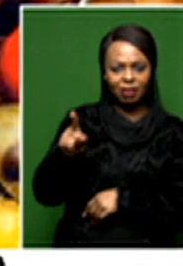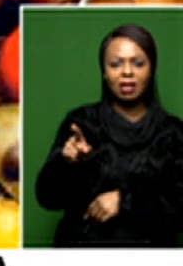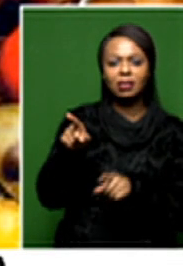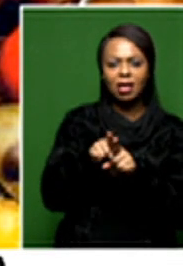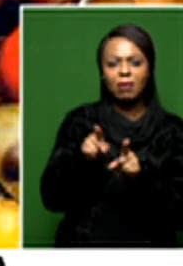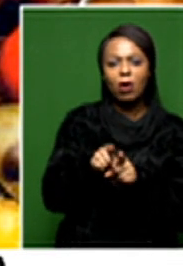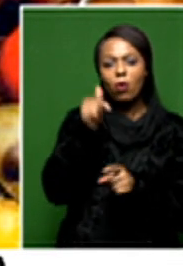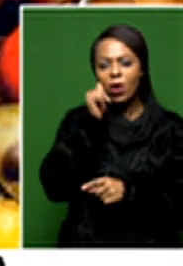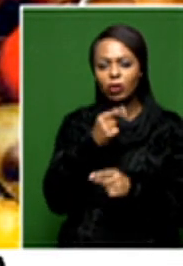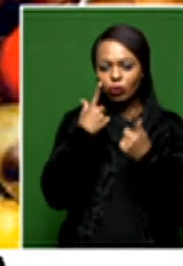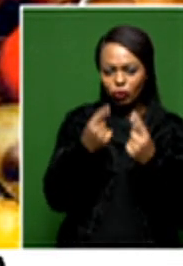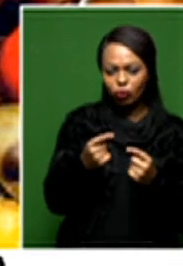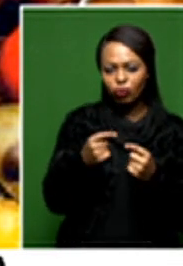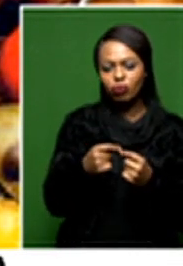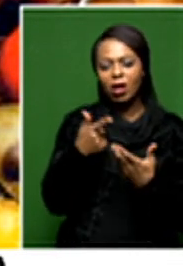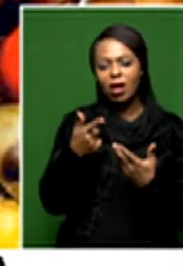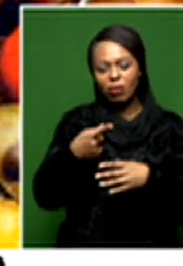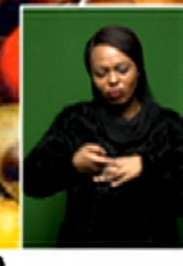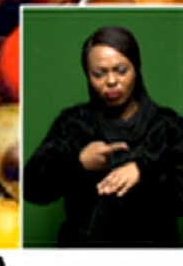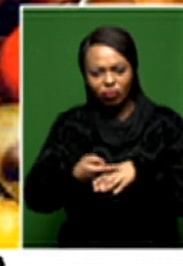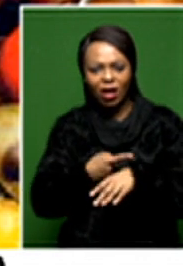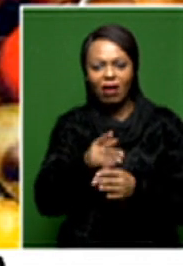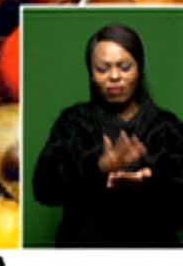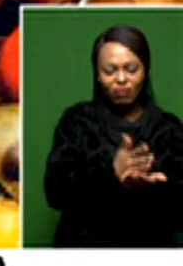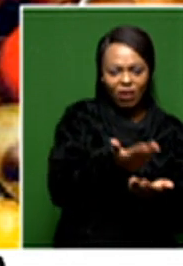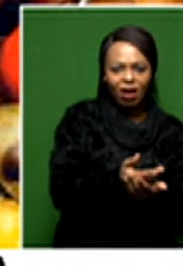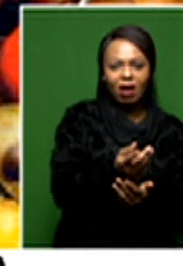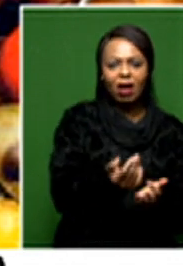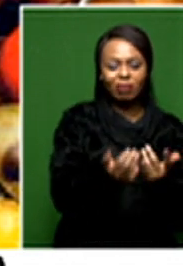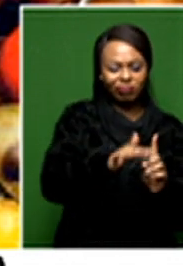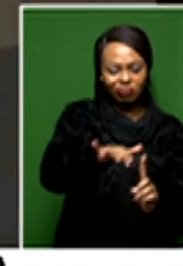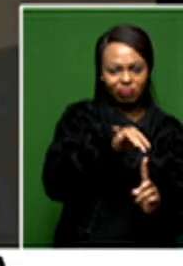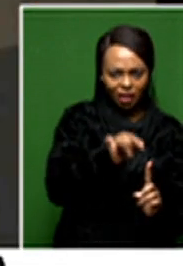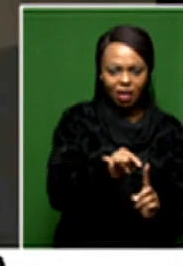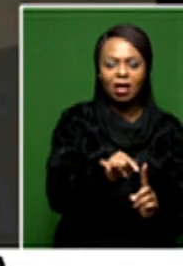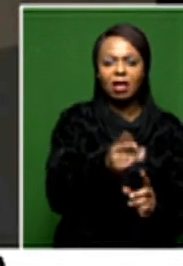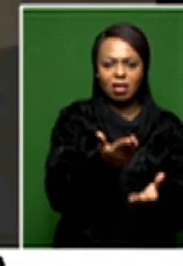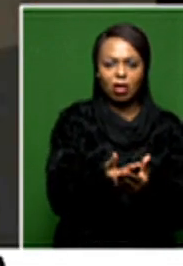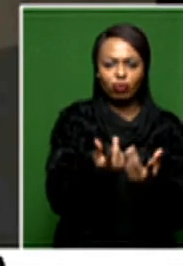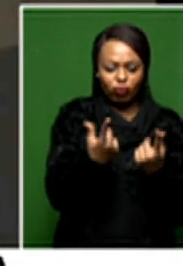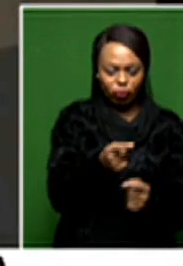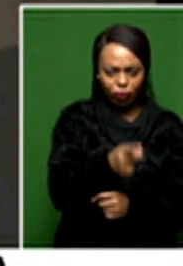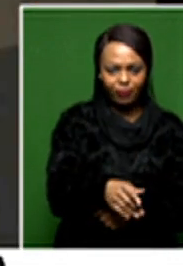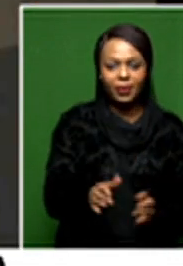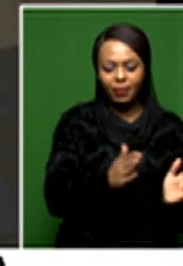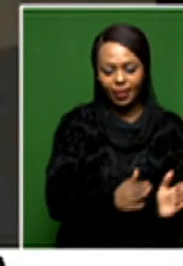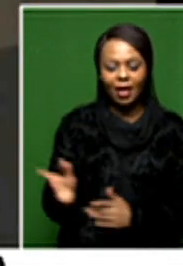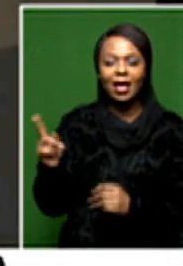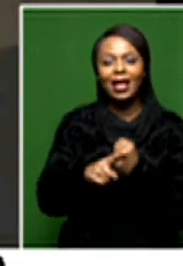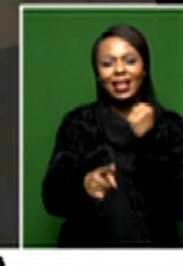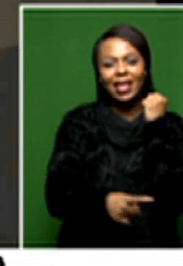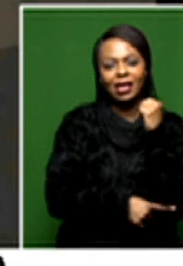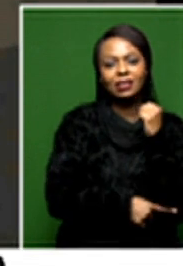in a potjie on your fire. You can also see there's some bruschetta in there. And then lastly, fruit and